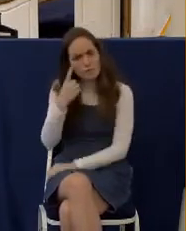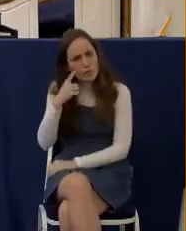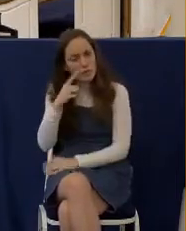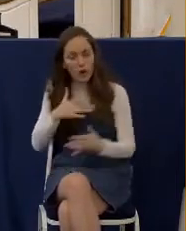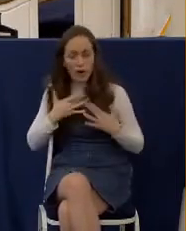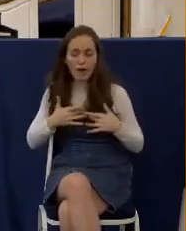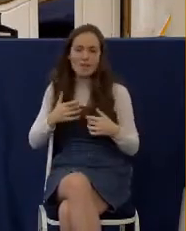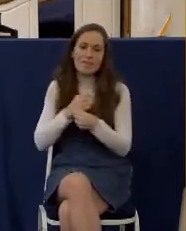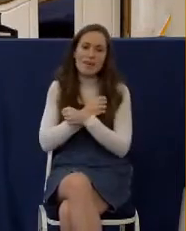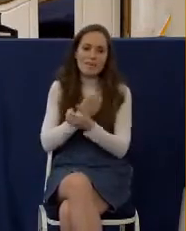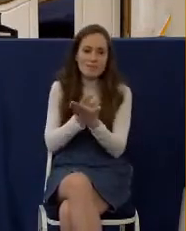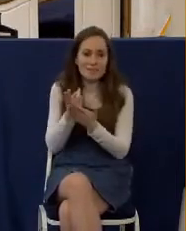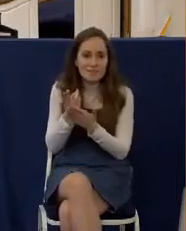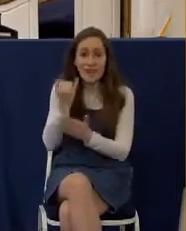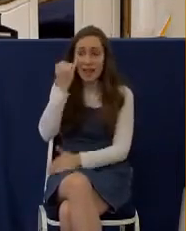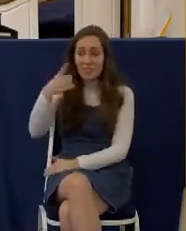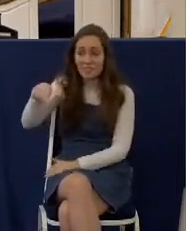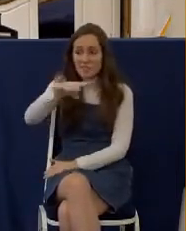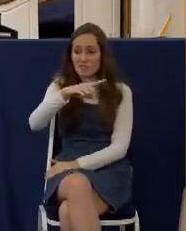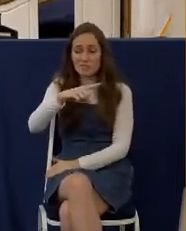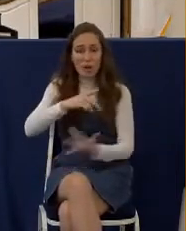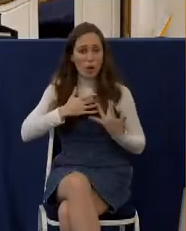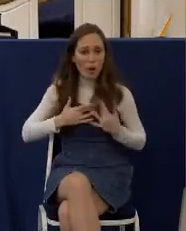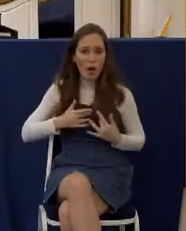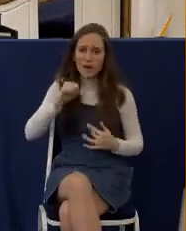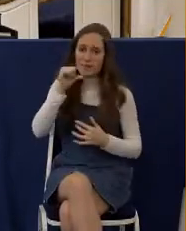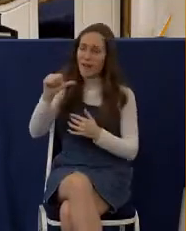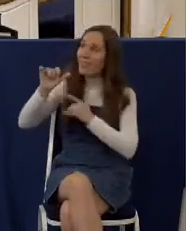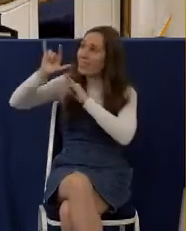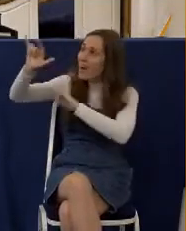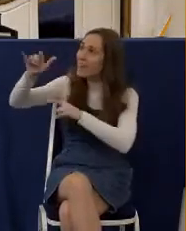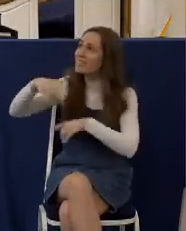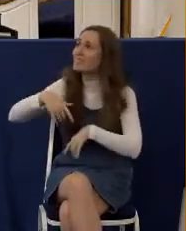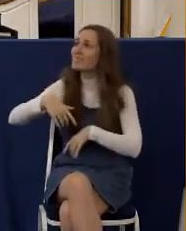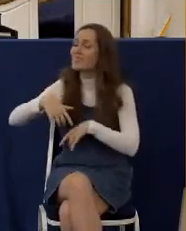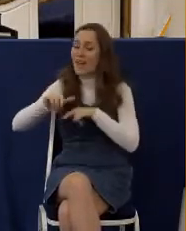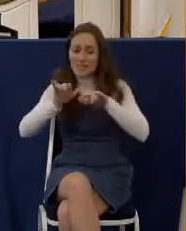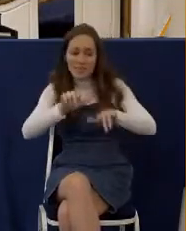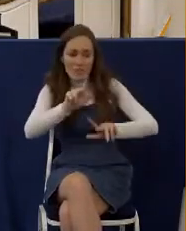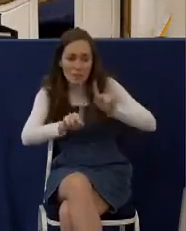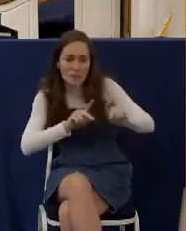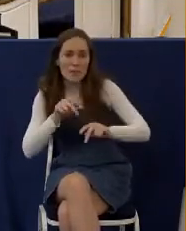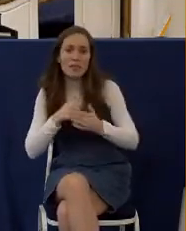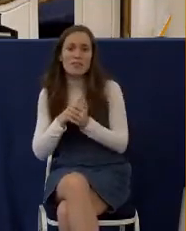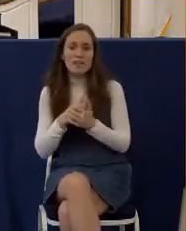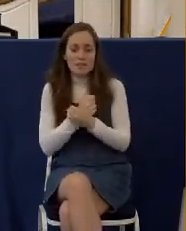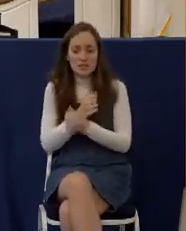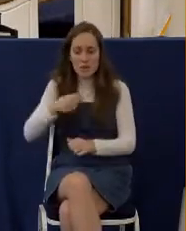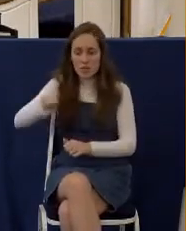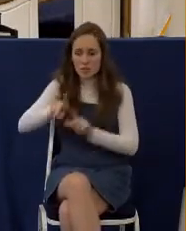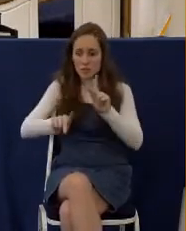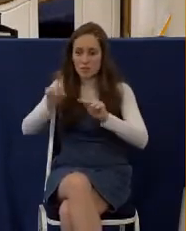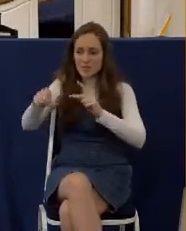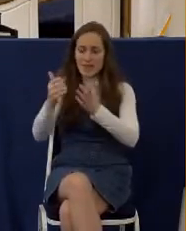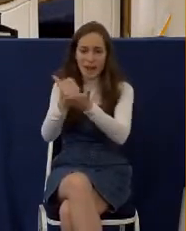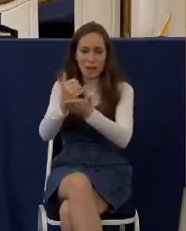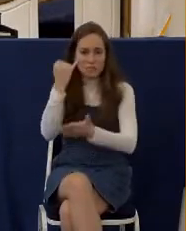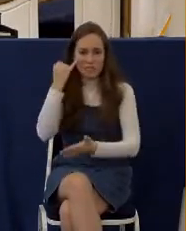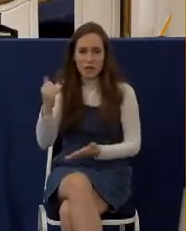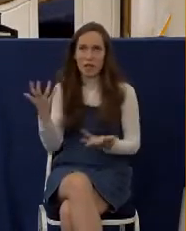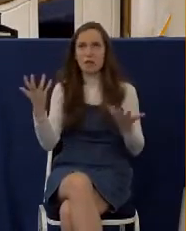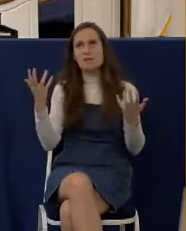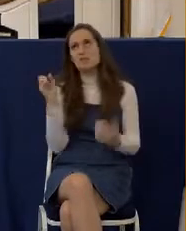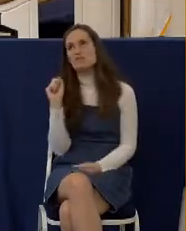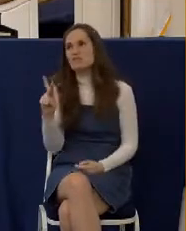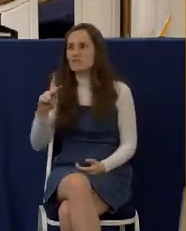I say, if you don't give out of a heart of love to God and a love for his people or a love for others who need help, then friend,